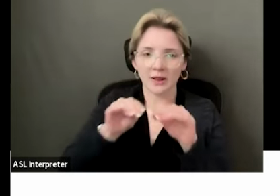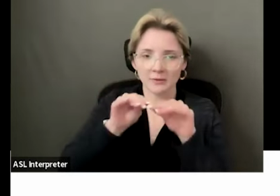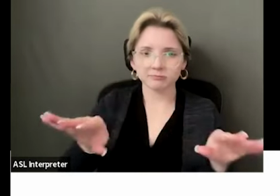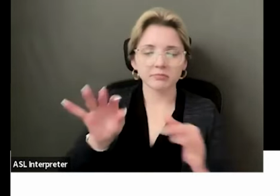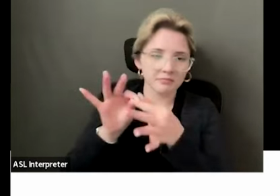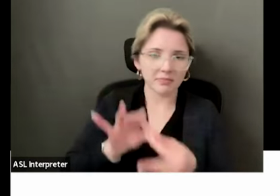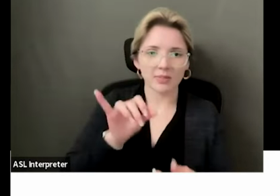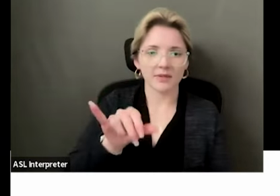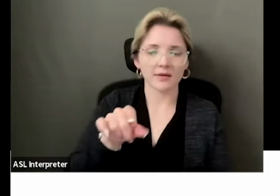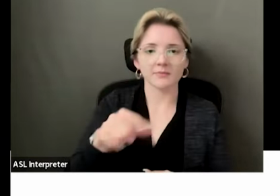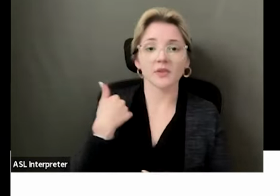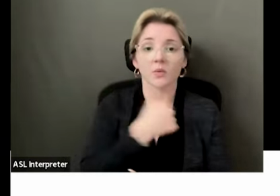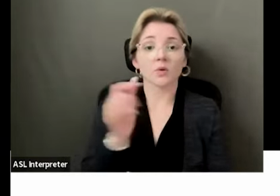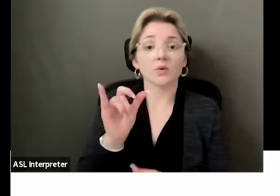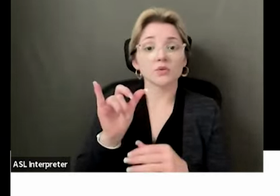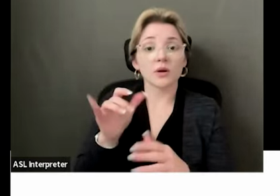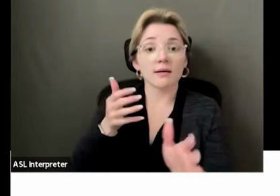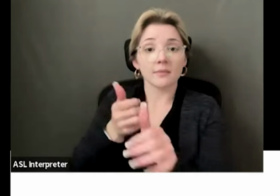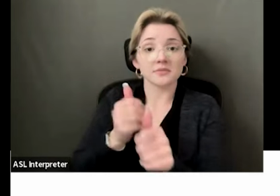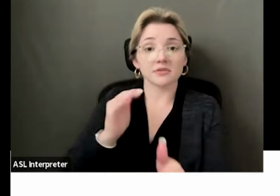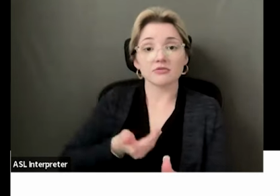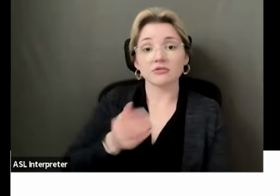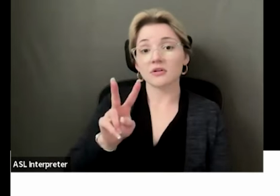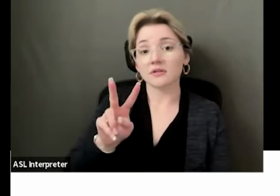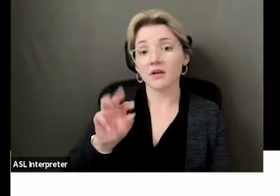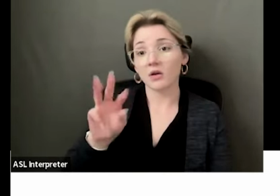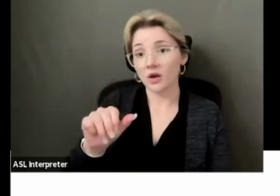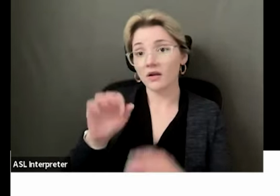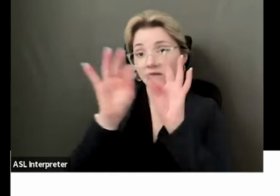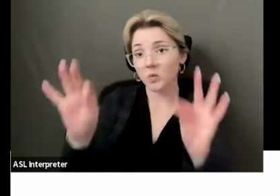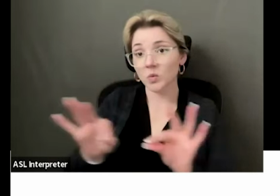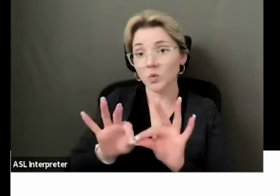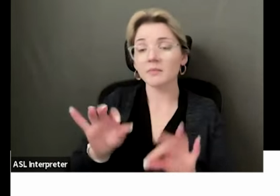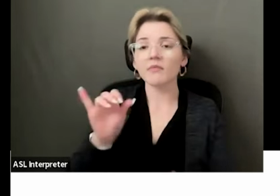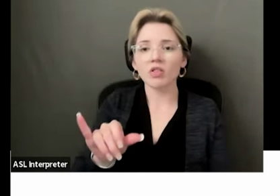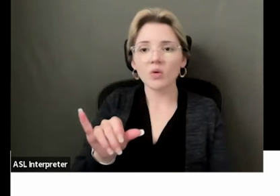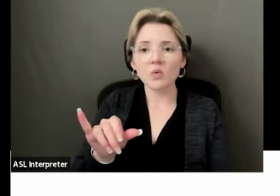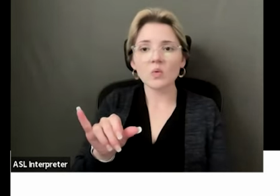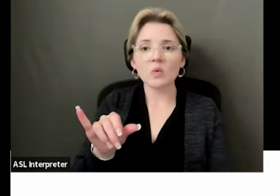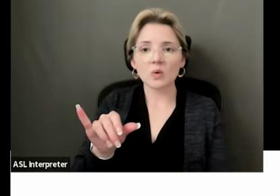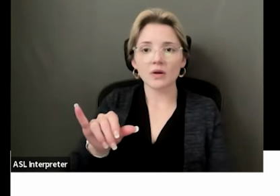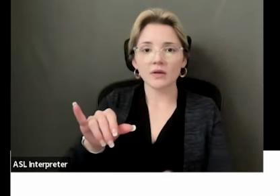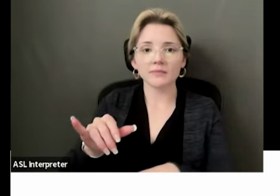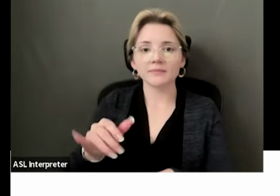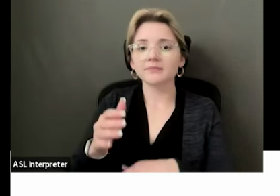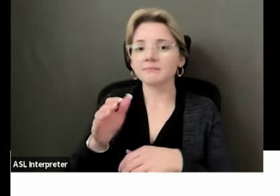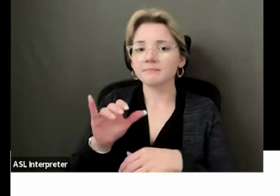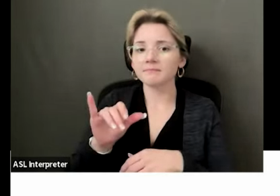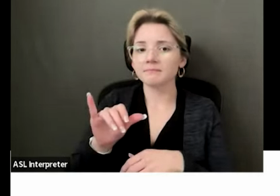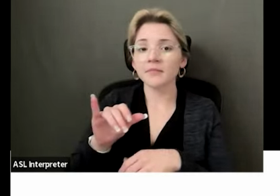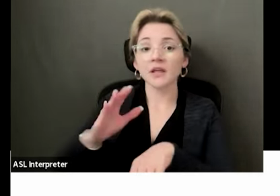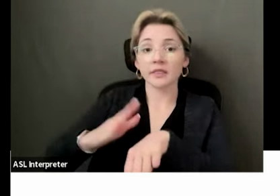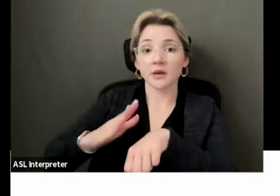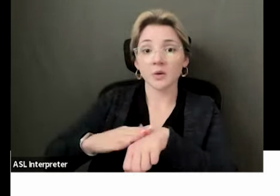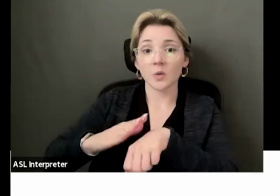also updating our VAWA forms. So those are the notice of